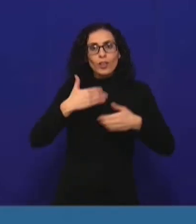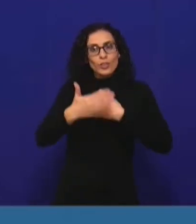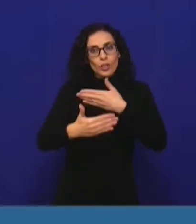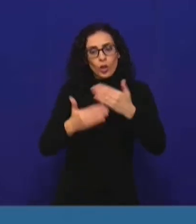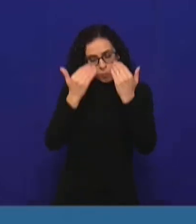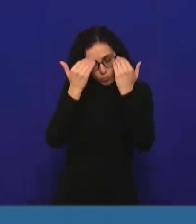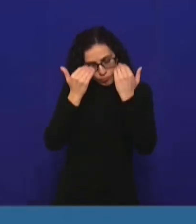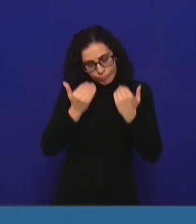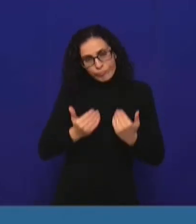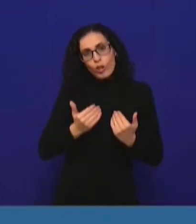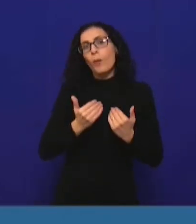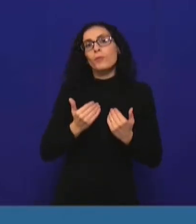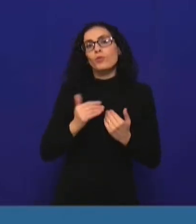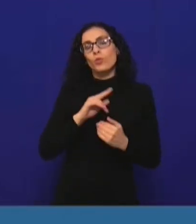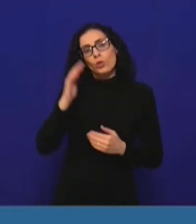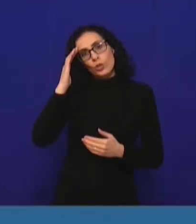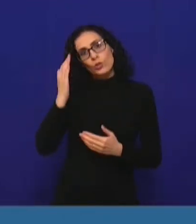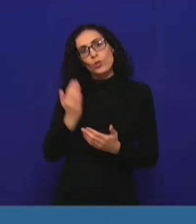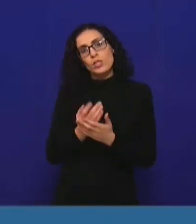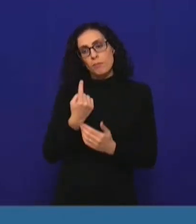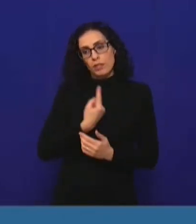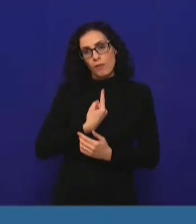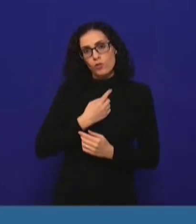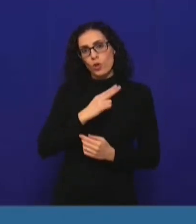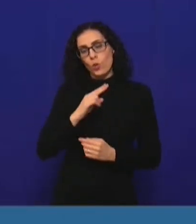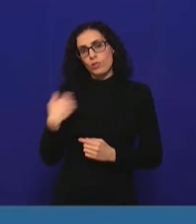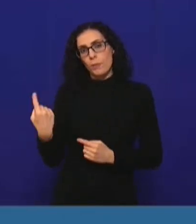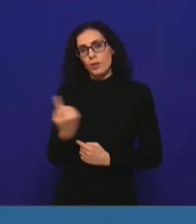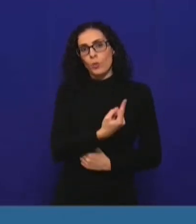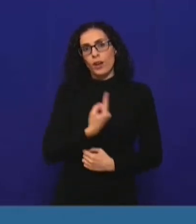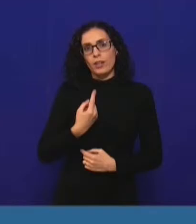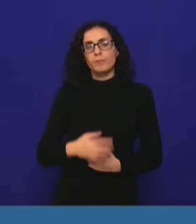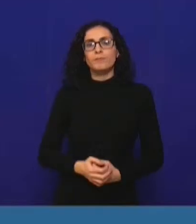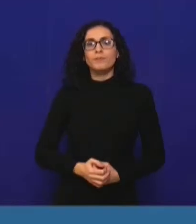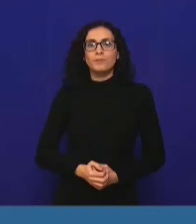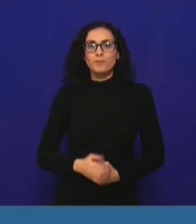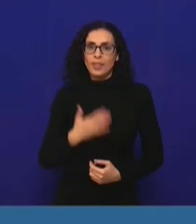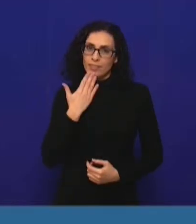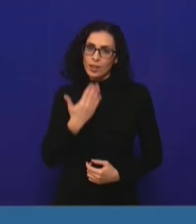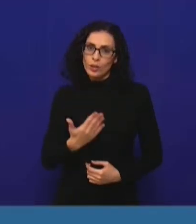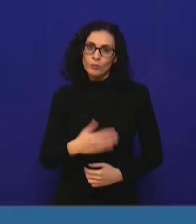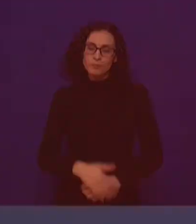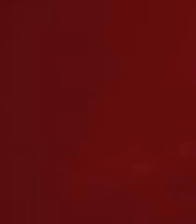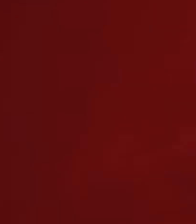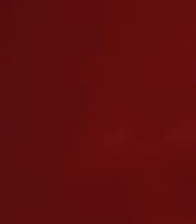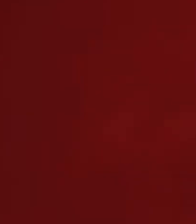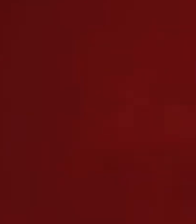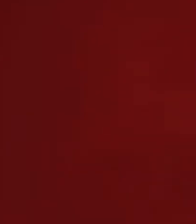u nipproteġu lilna nfusna u nipproteġu l dawk ta' madwarna. Grazzi.